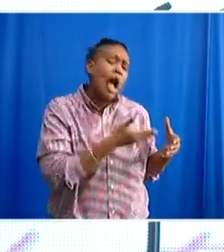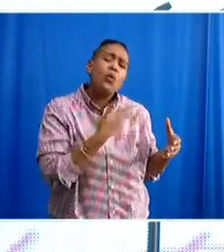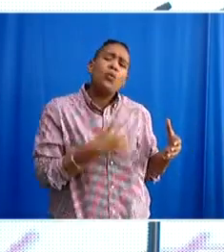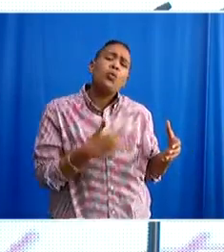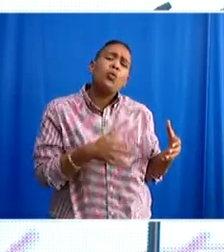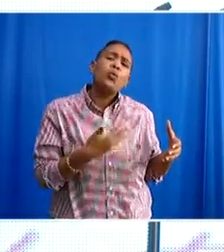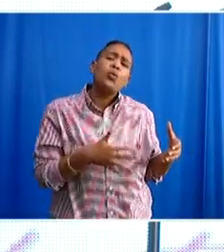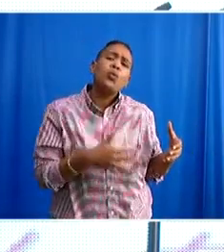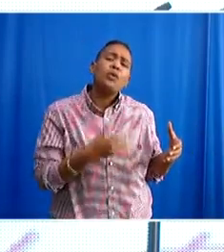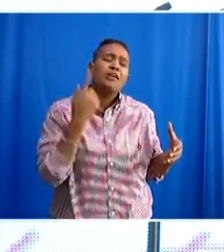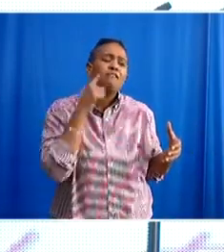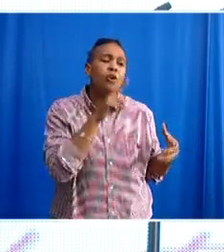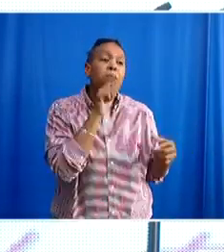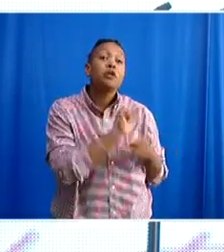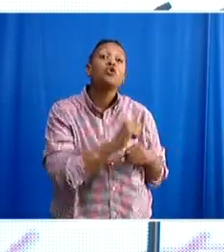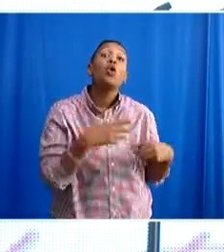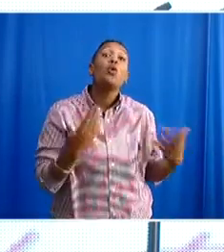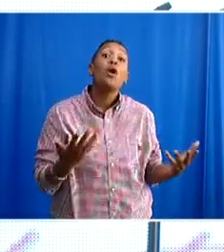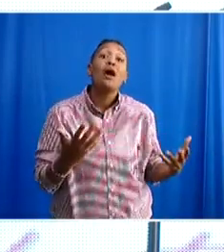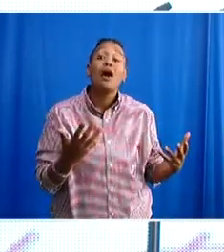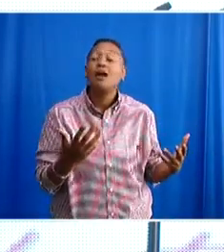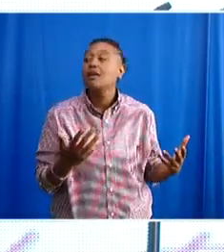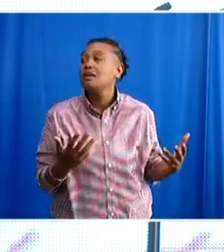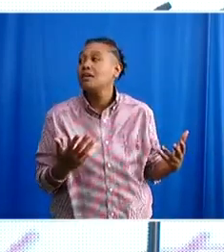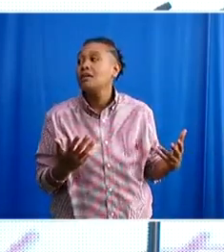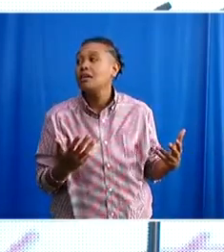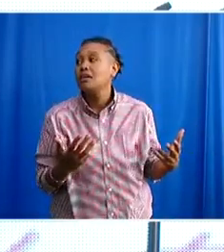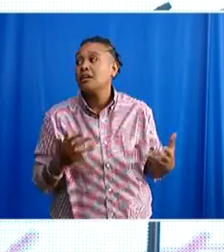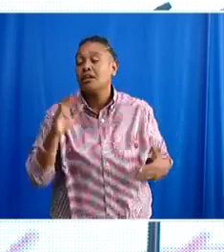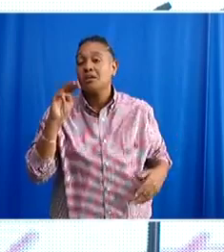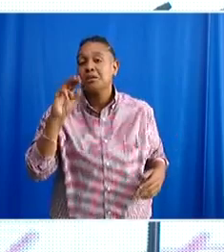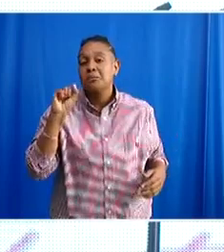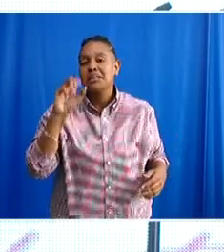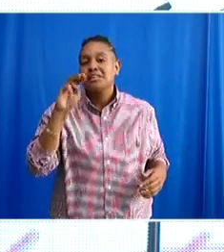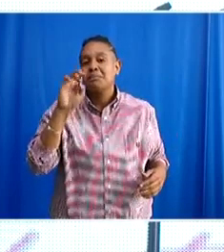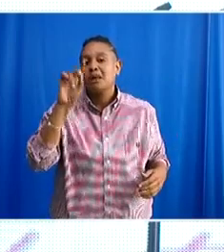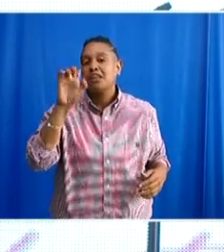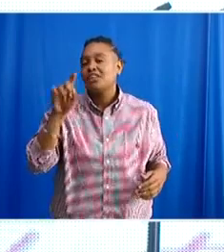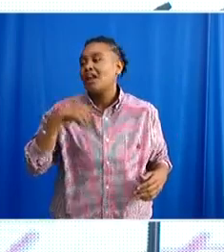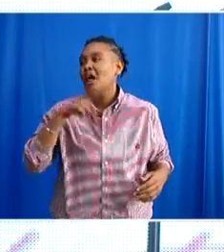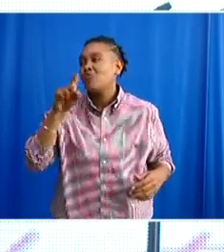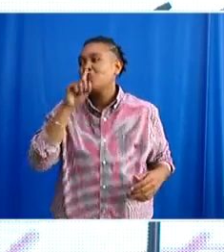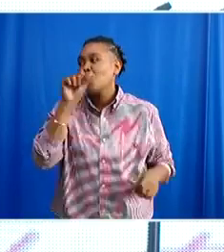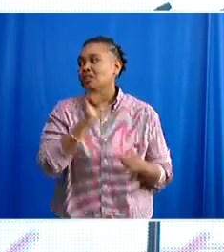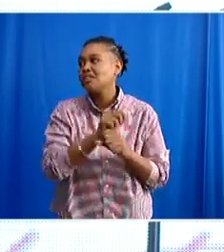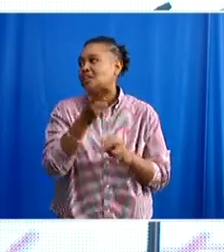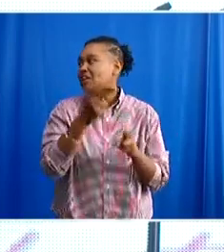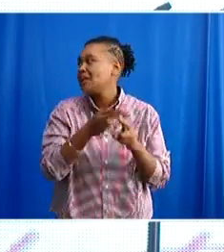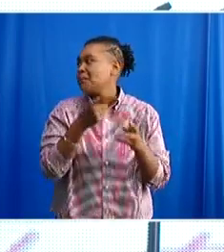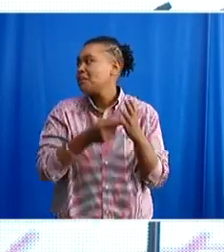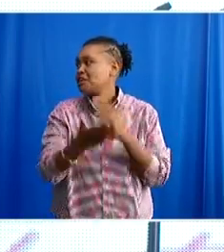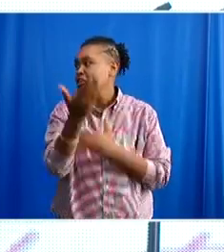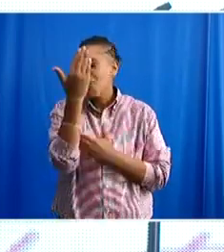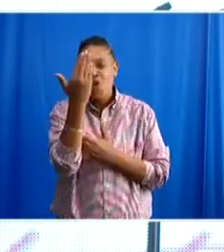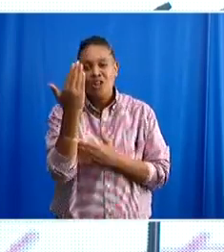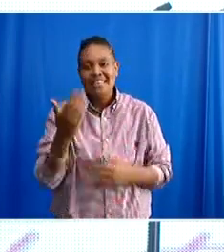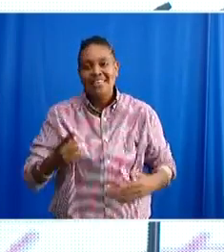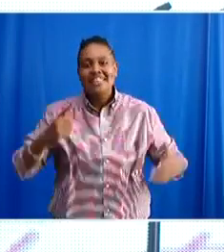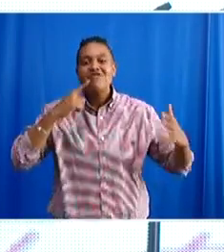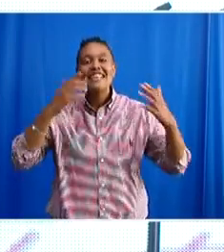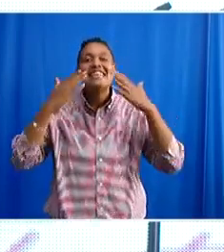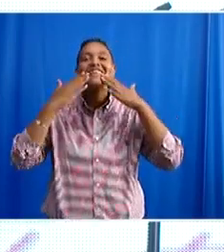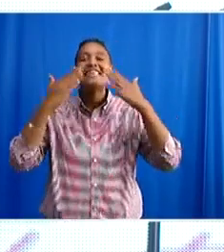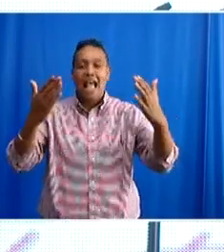much for ensuring, Ms. McDonald, I really want to recognize you this morning. Thank you